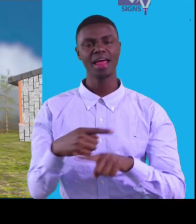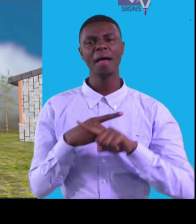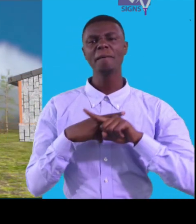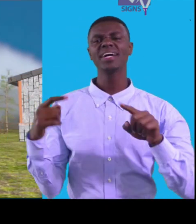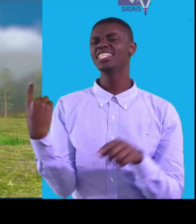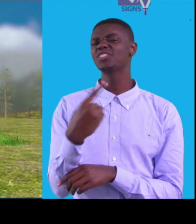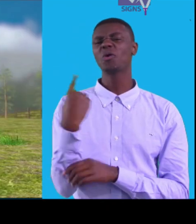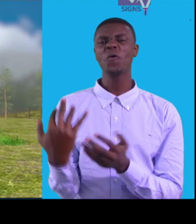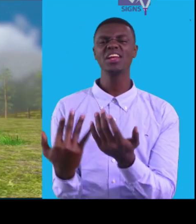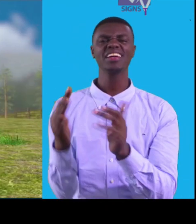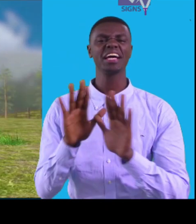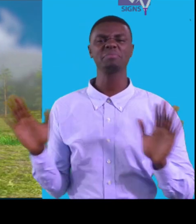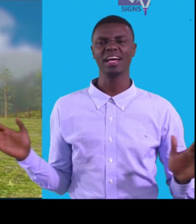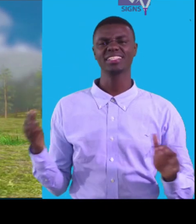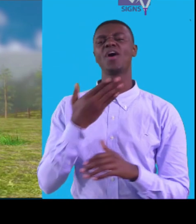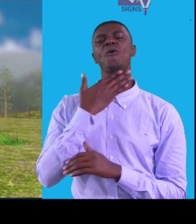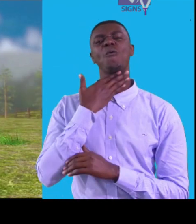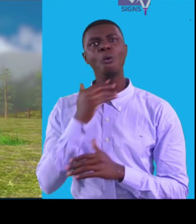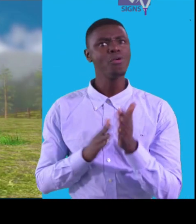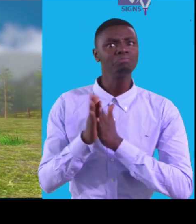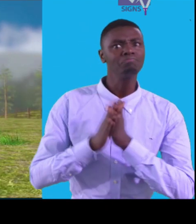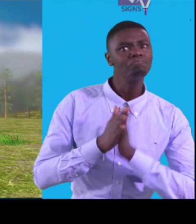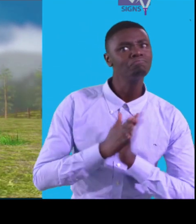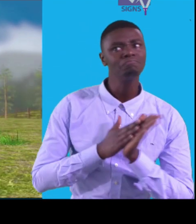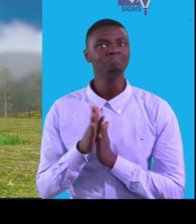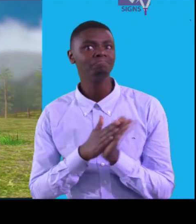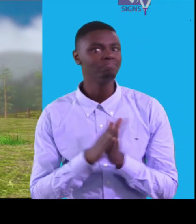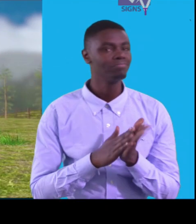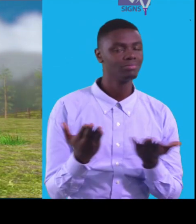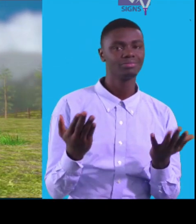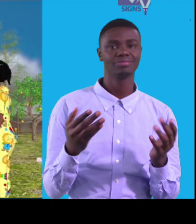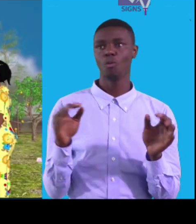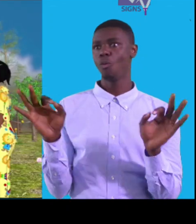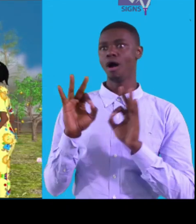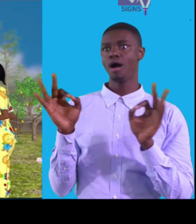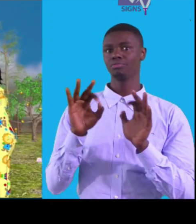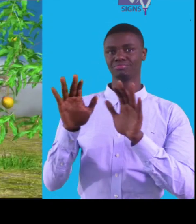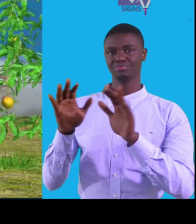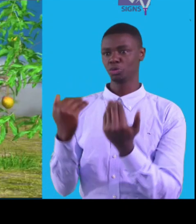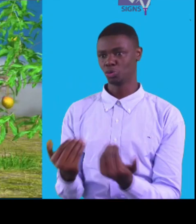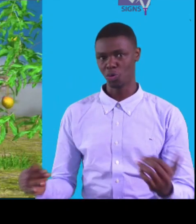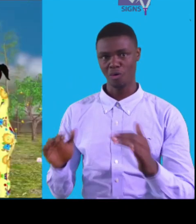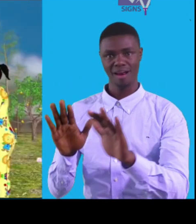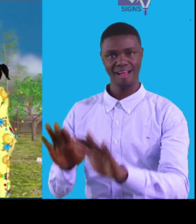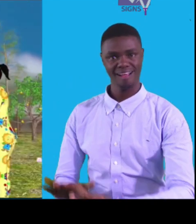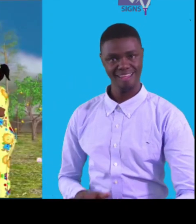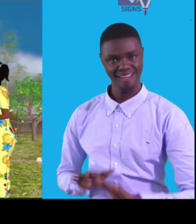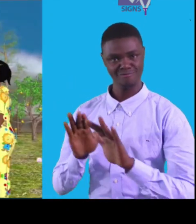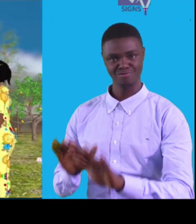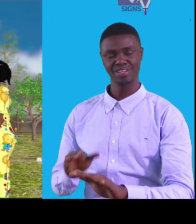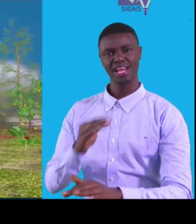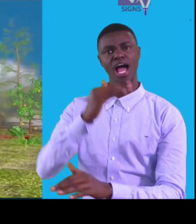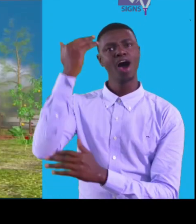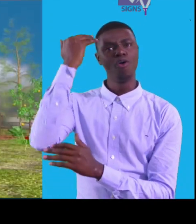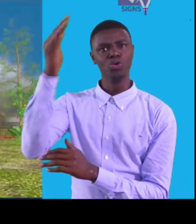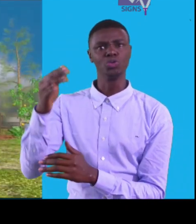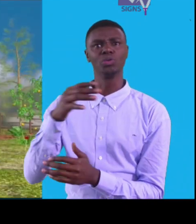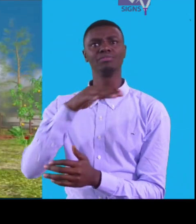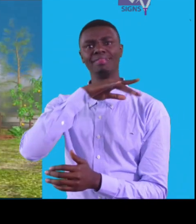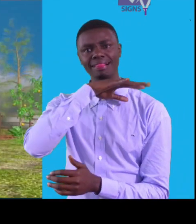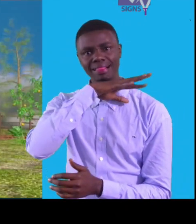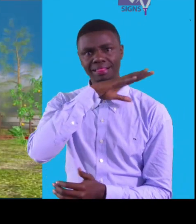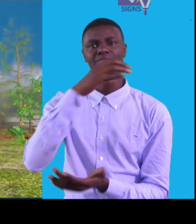explore. But it's all just dirt and grass. I wish it was more exciting. Whoa! Careful there, little one.